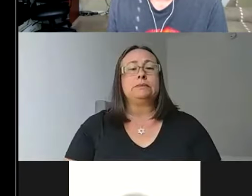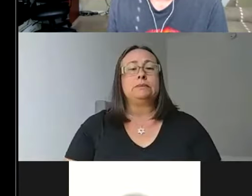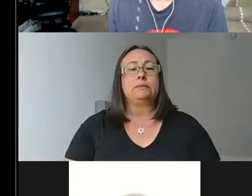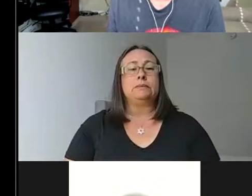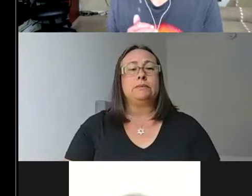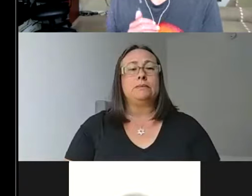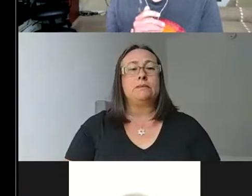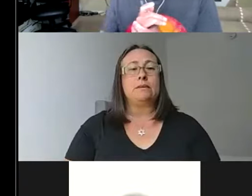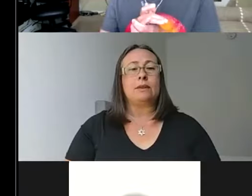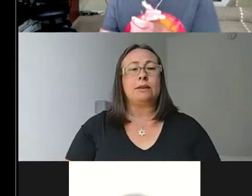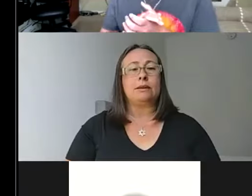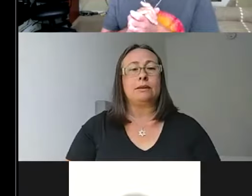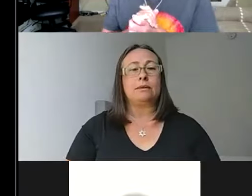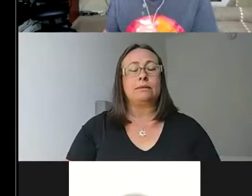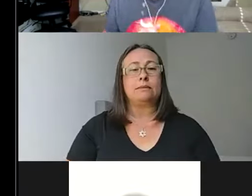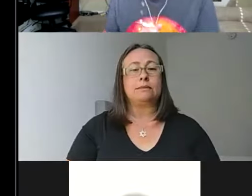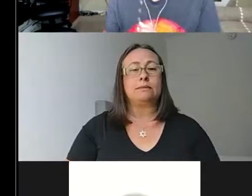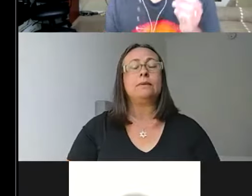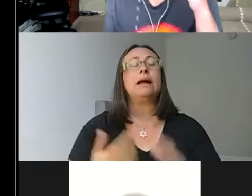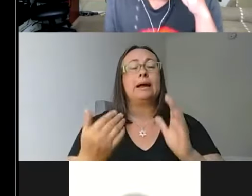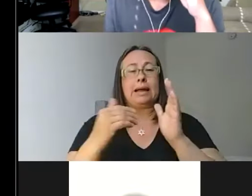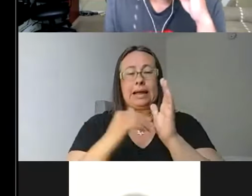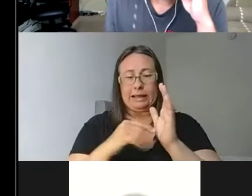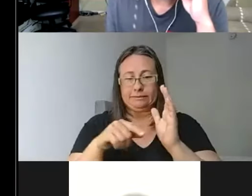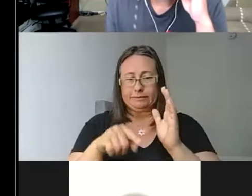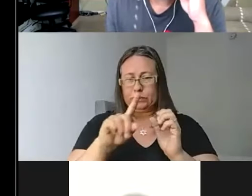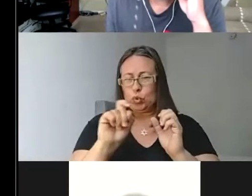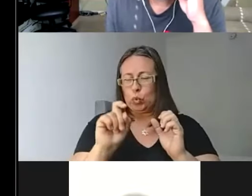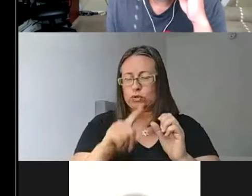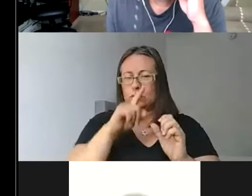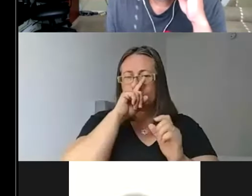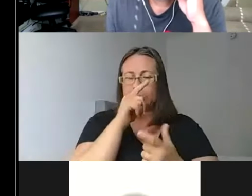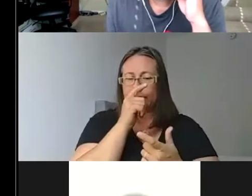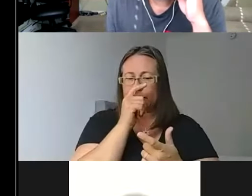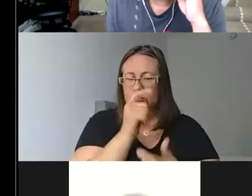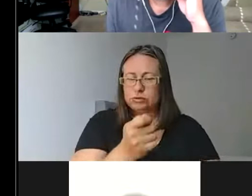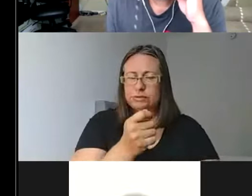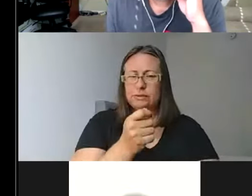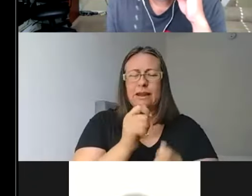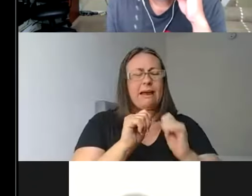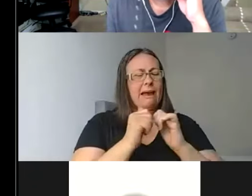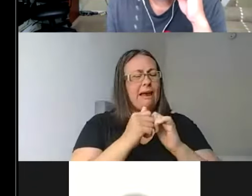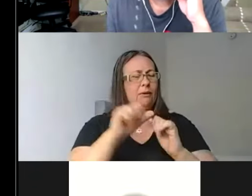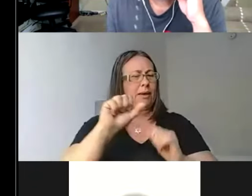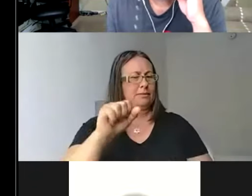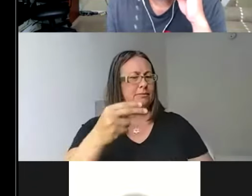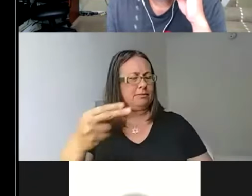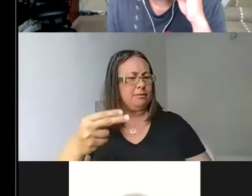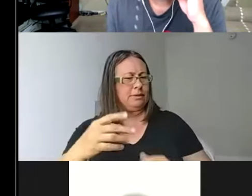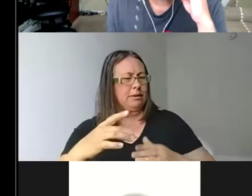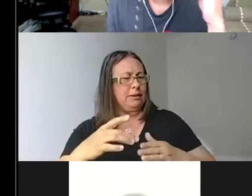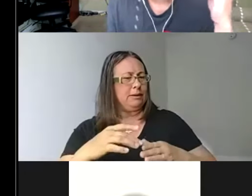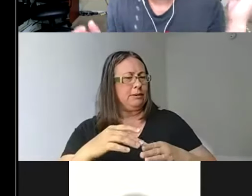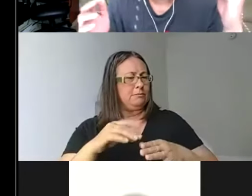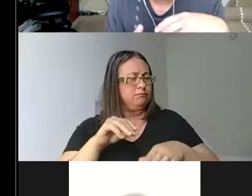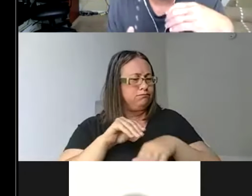Great. So again, this question that we're really interested in is how does sonic hedgehog drive some of these progenitors to an